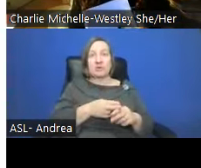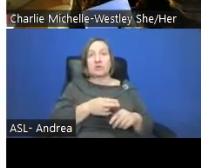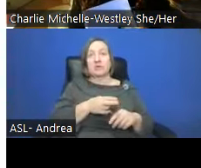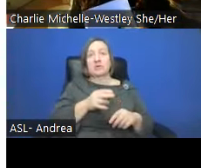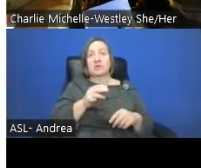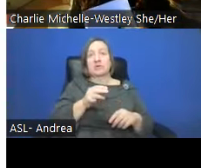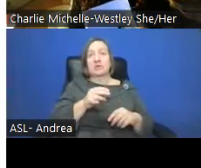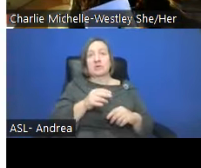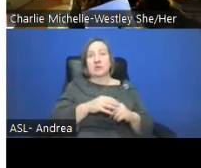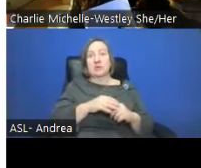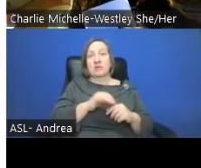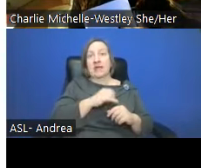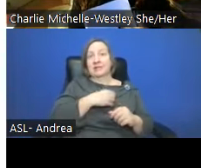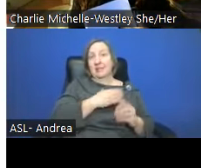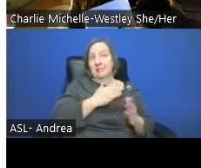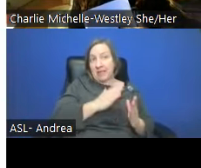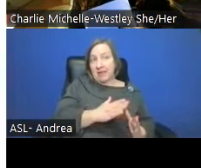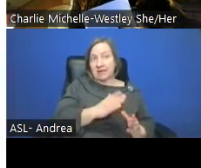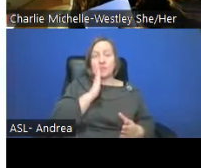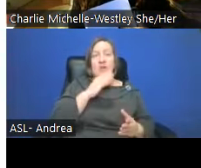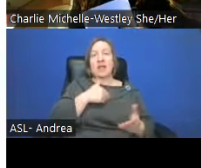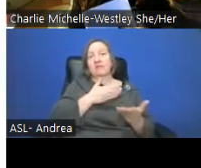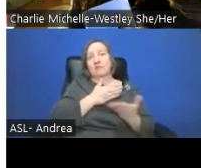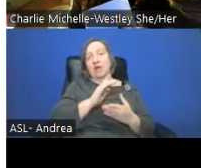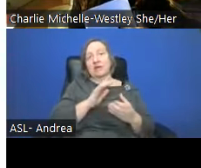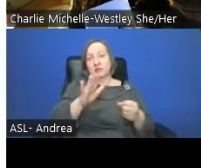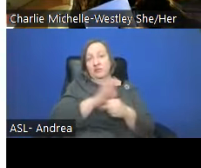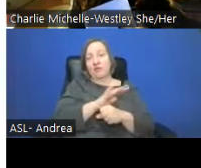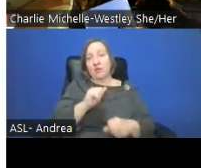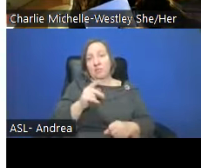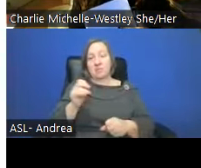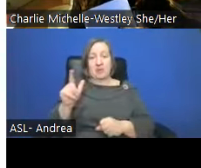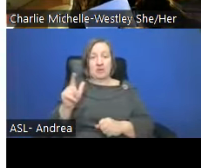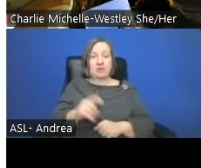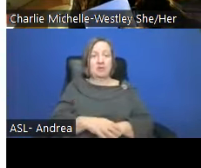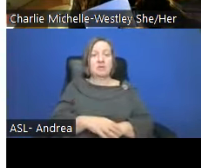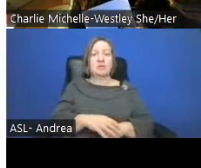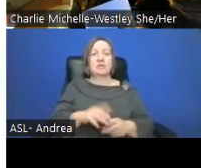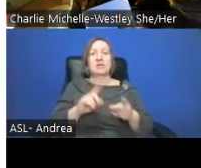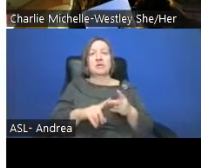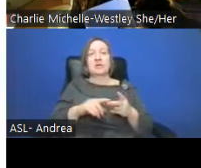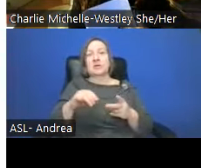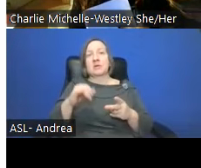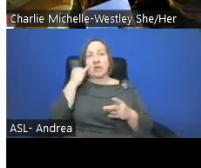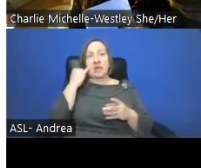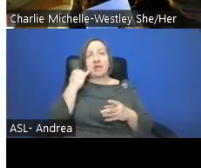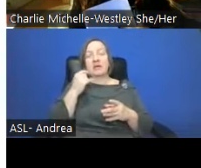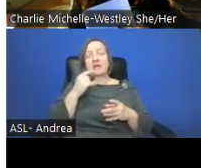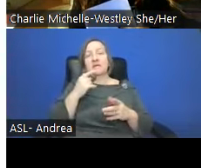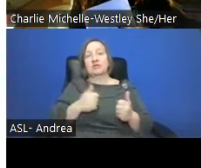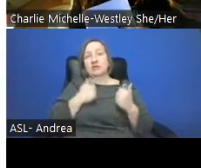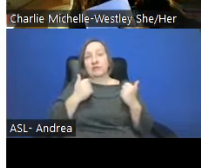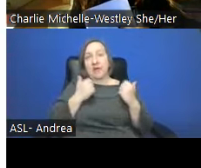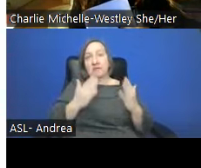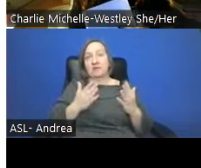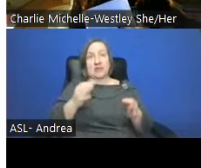complainants and shall have full rights to appeal. 1, in cases in which survivors choose